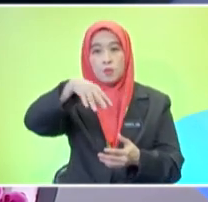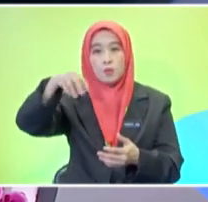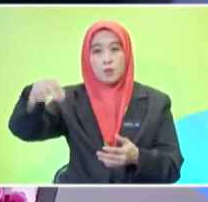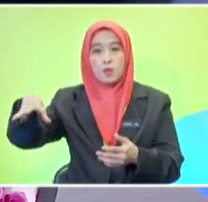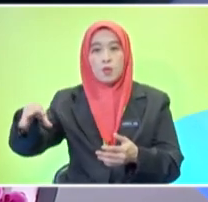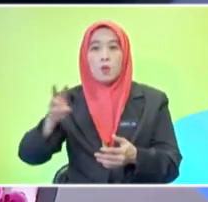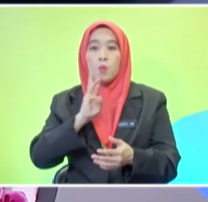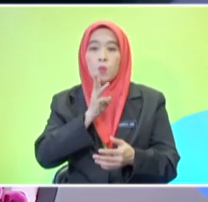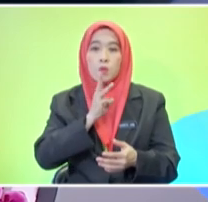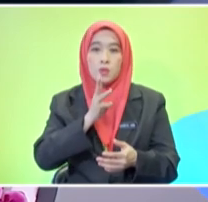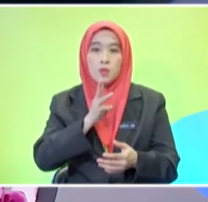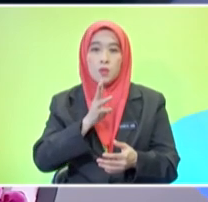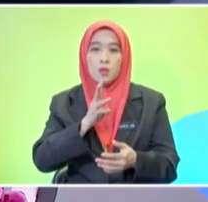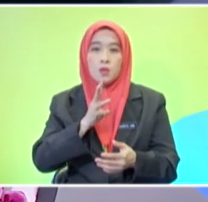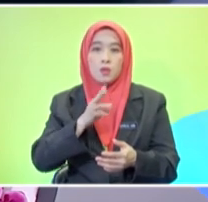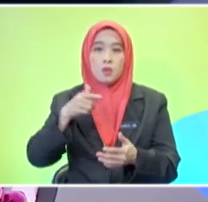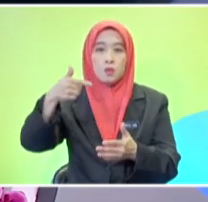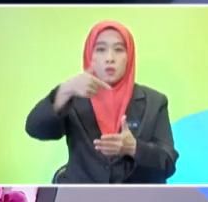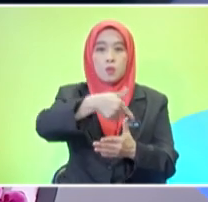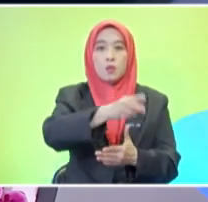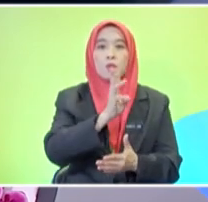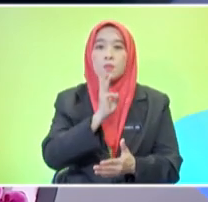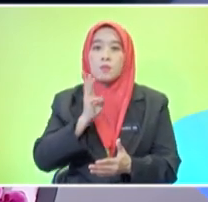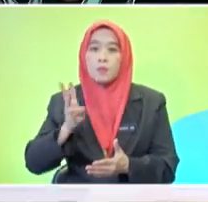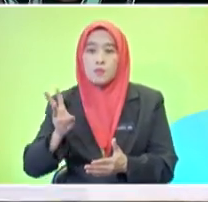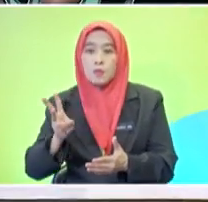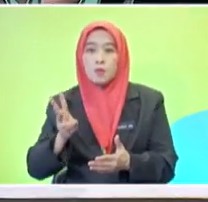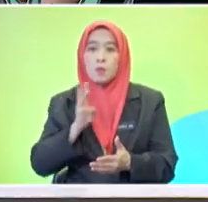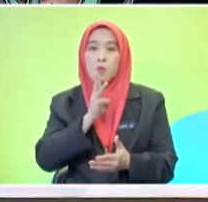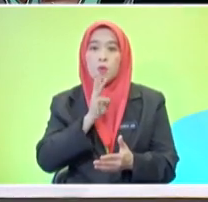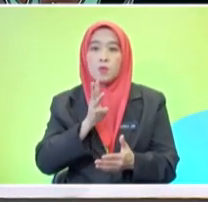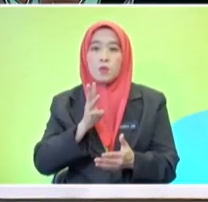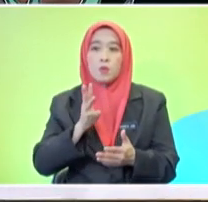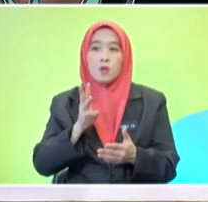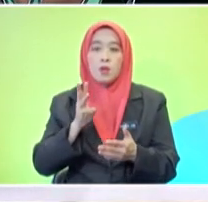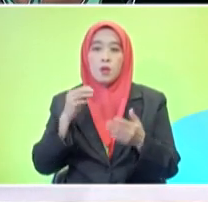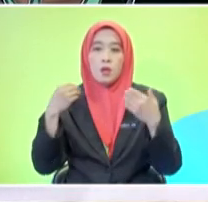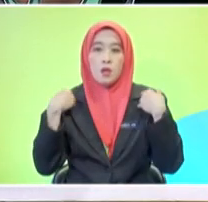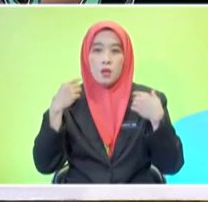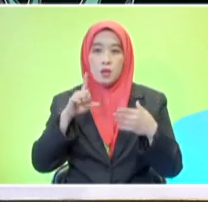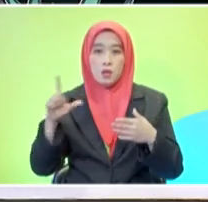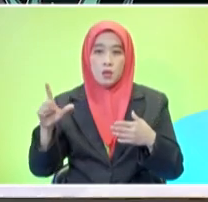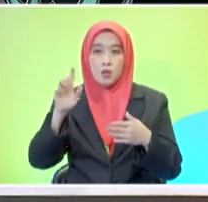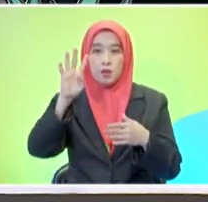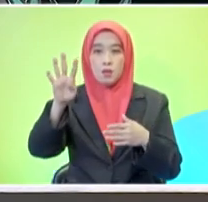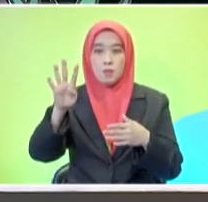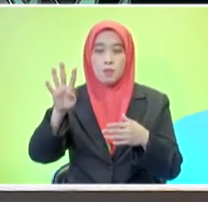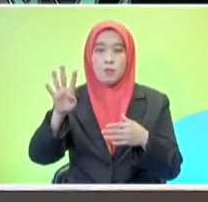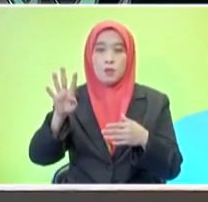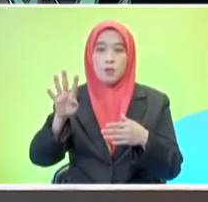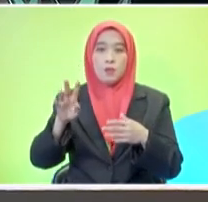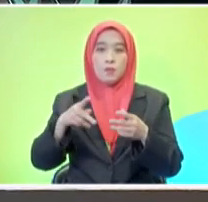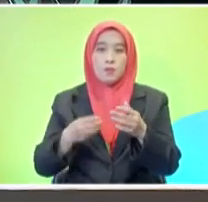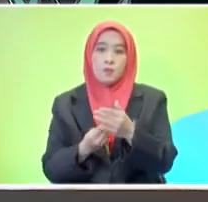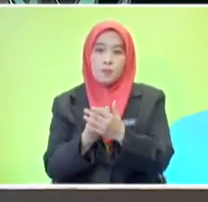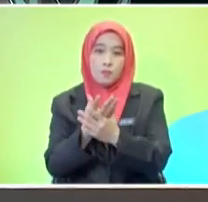Yeah, so we sprinkle with water. Mm-hmm. Water is one of the 4 key for plants, right? Yes. Yes,